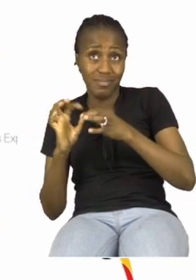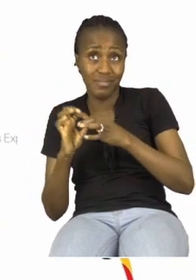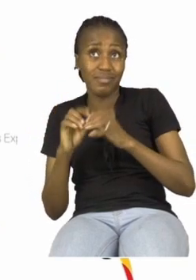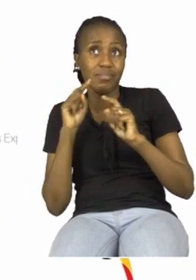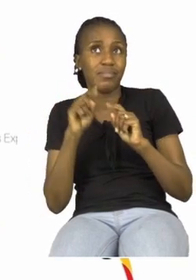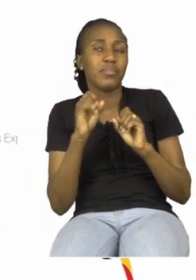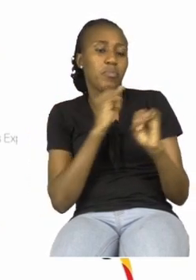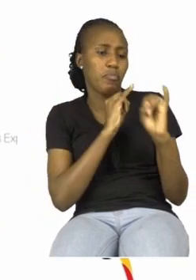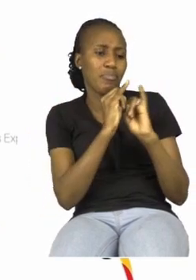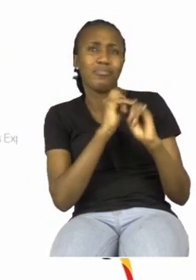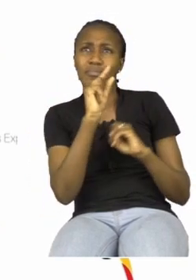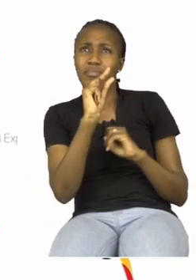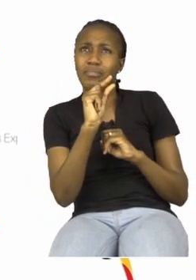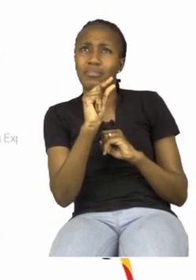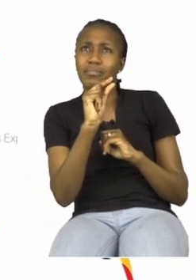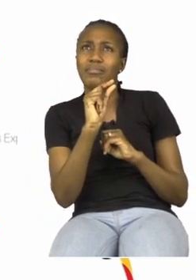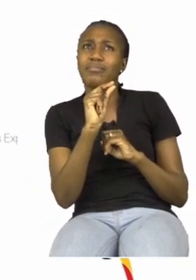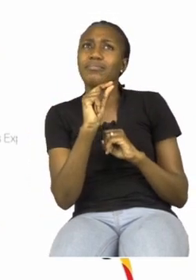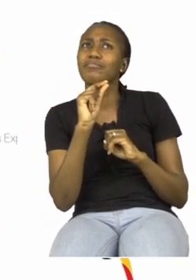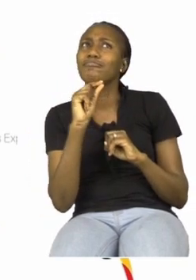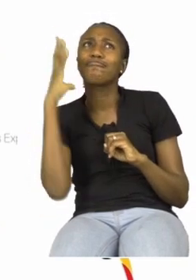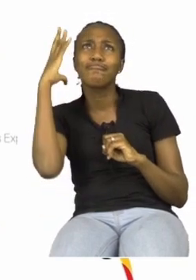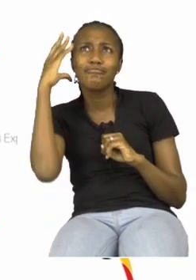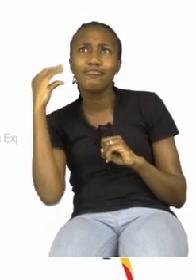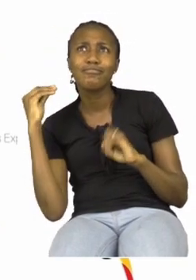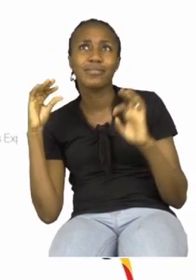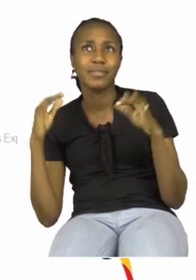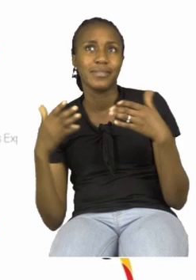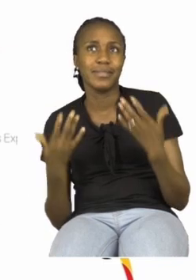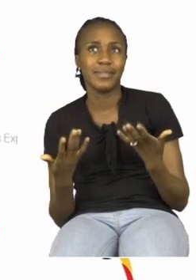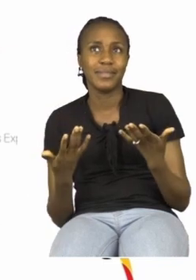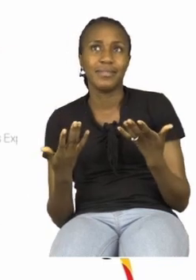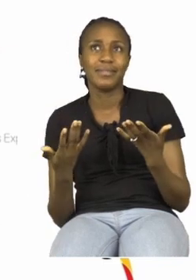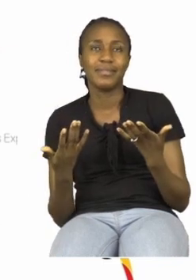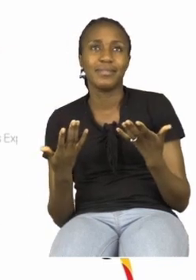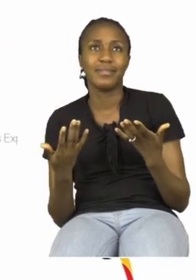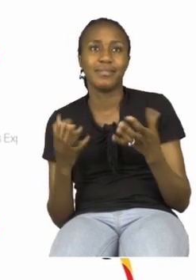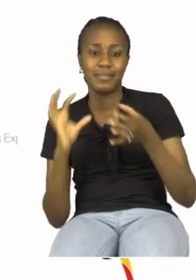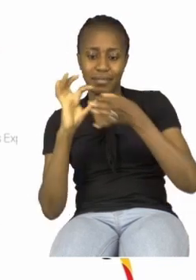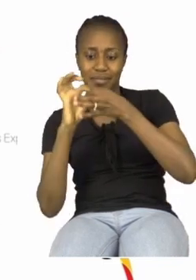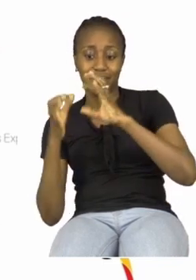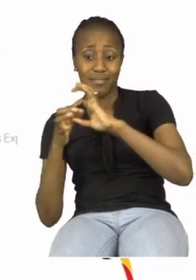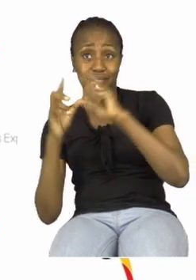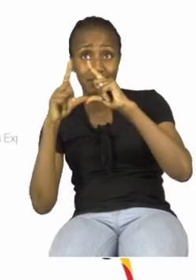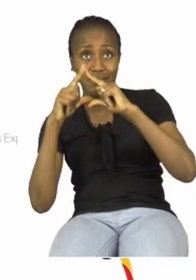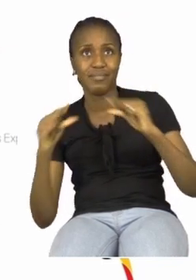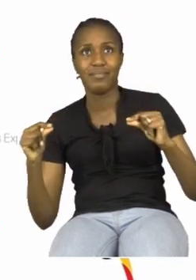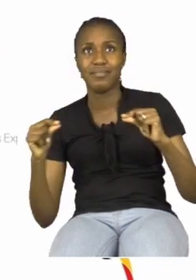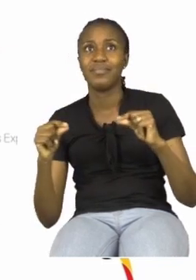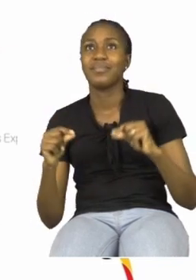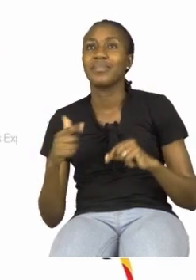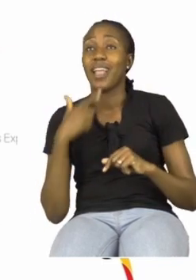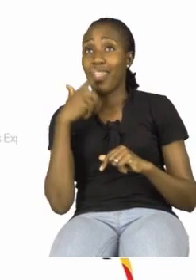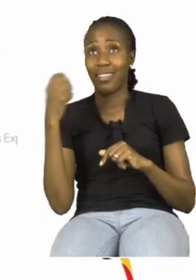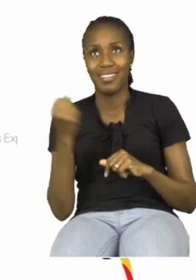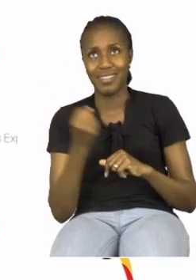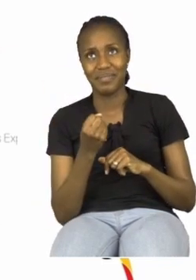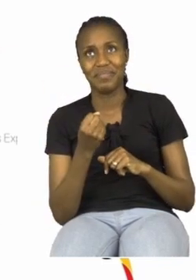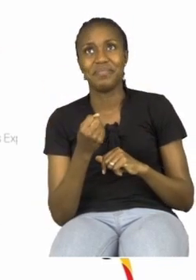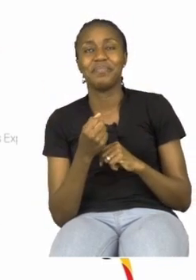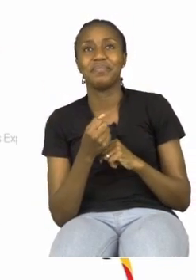just to tell us, his experience at the Olympics. Hi, Alex. Thanks for having me. All right,